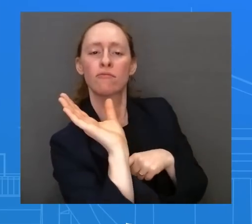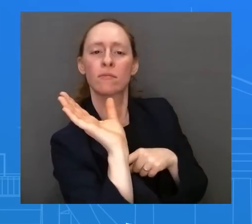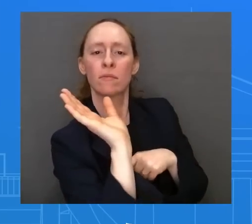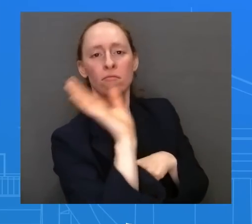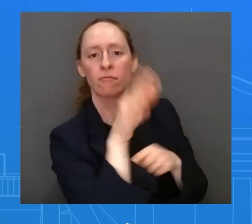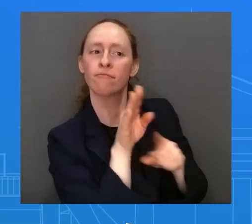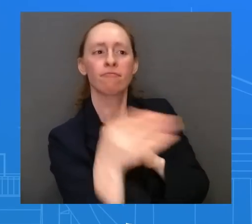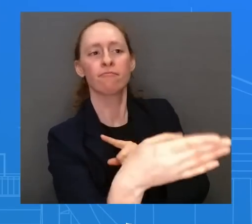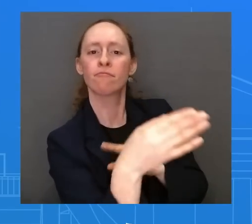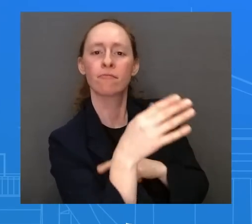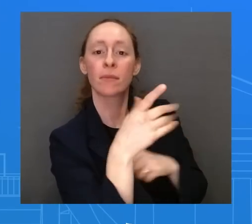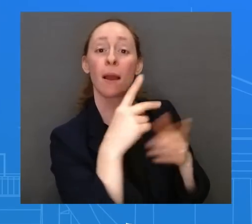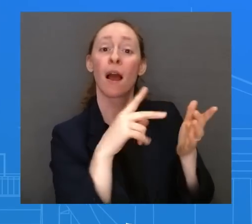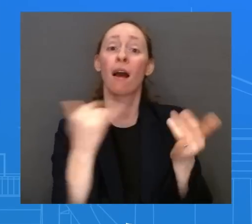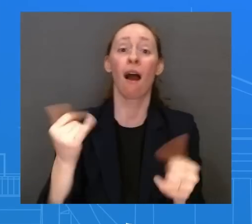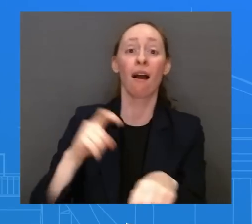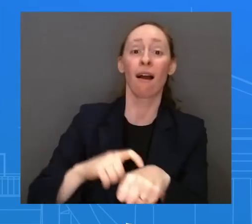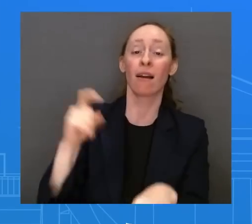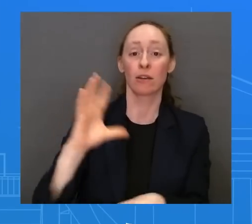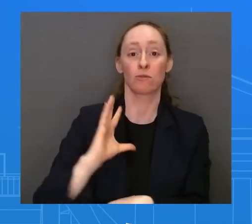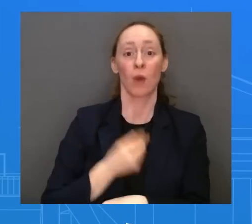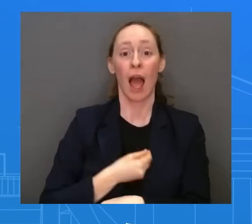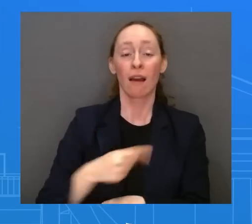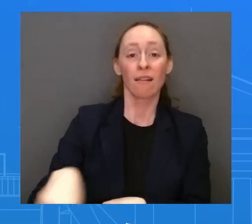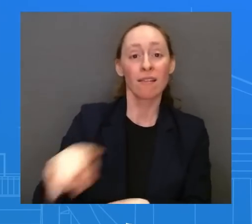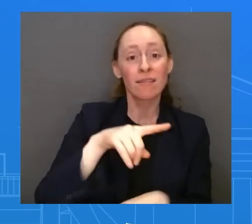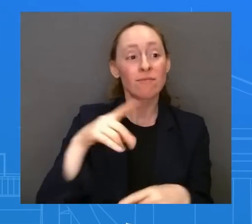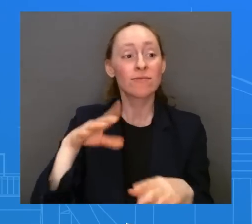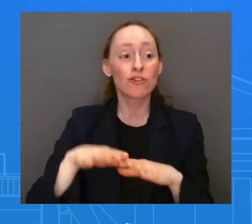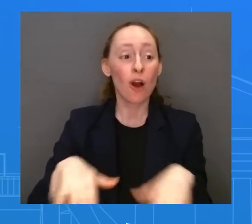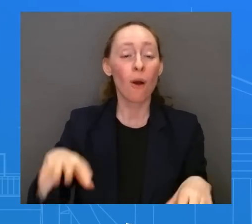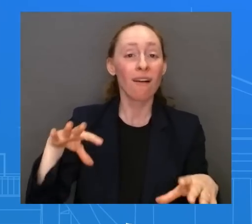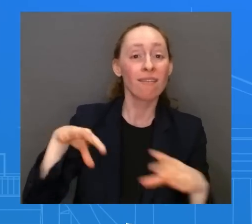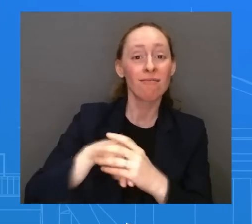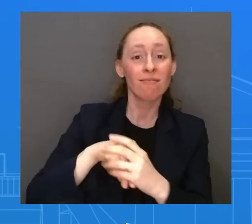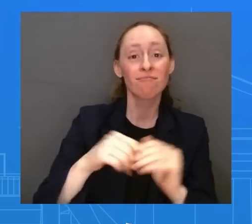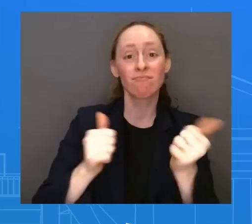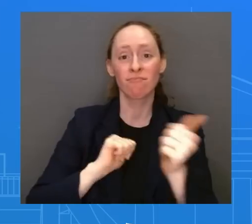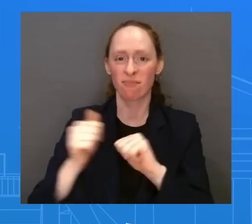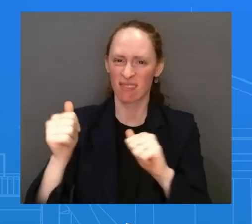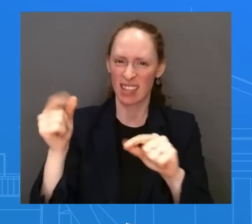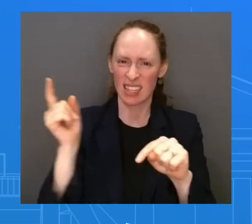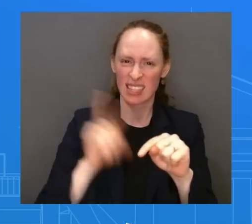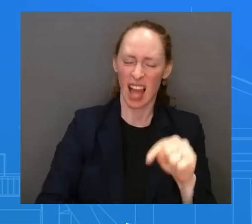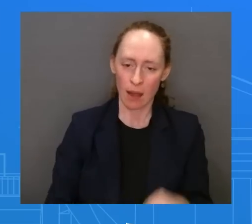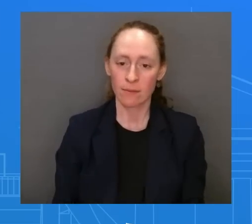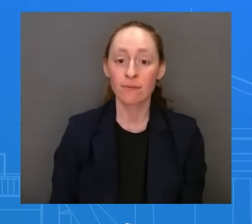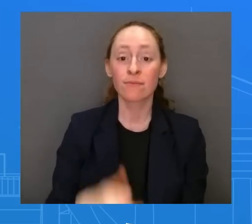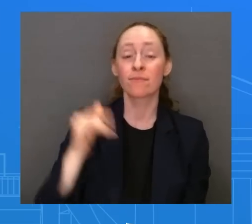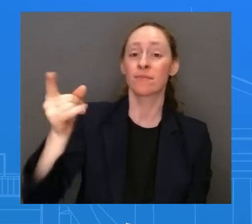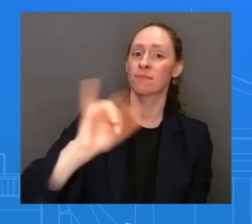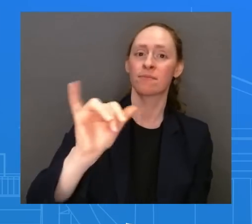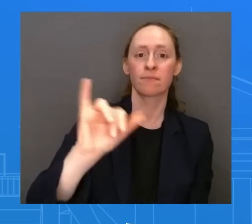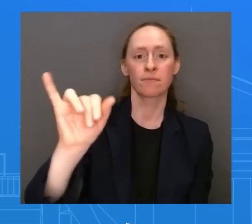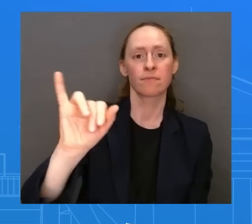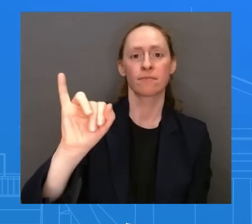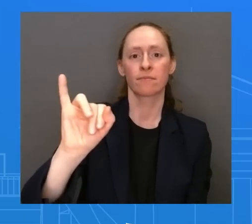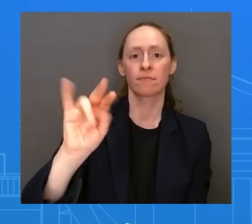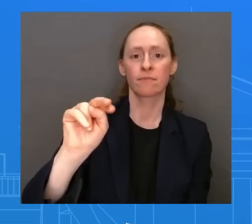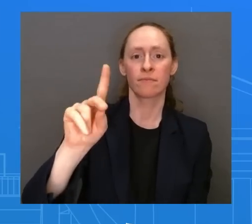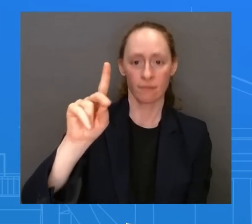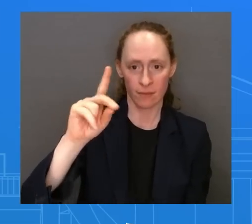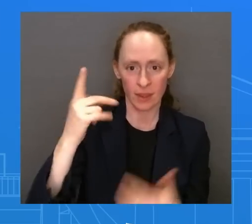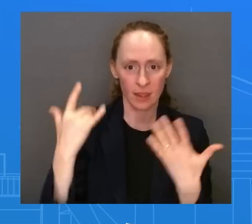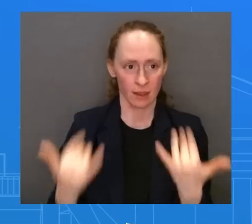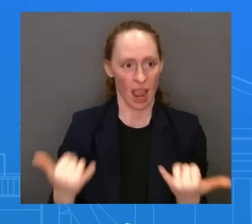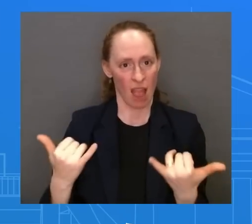with the enactment of a new law in Indiana 14 states have now banned gender affirming Health Care while some of these